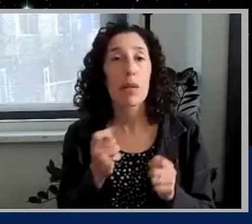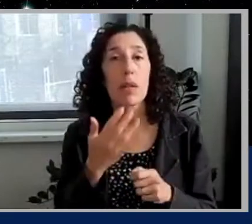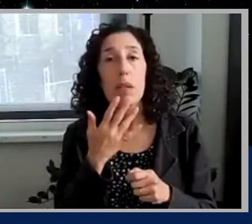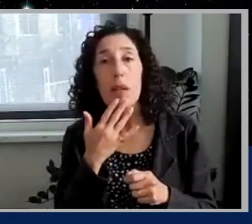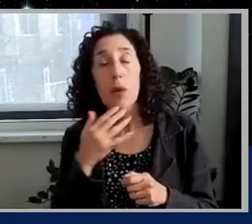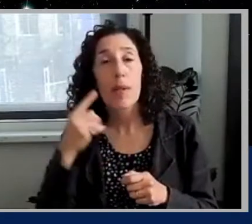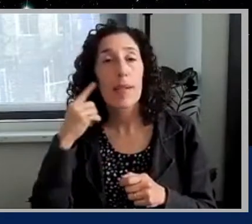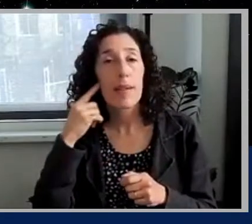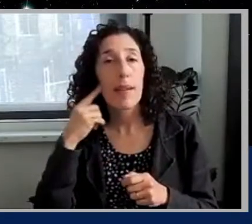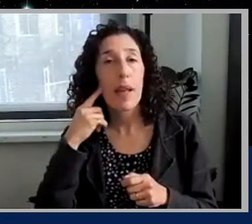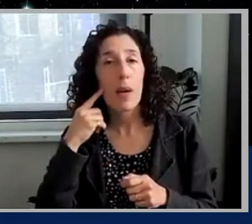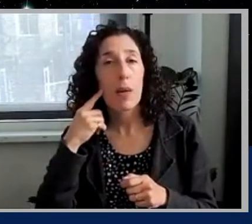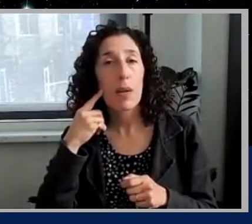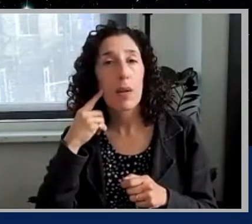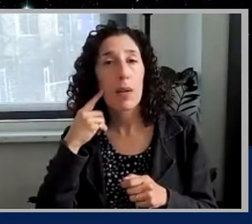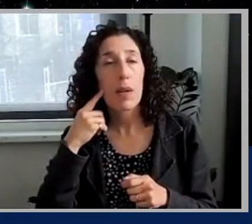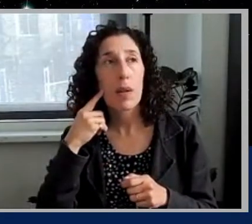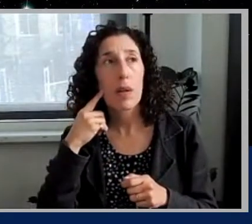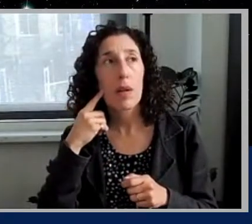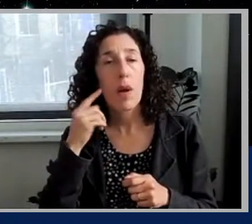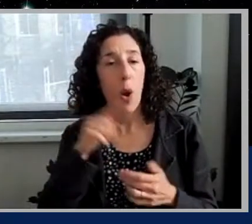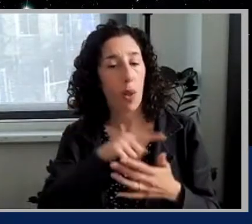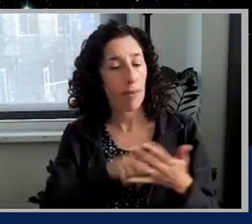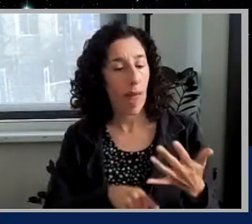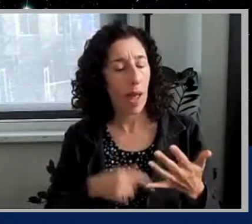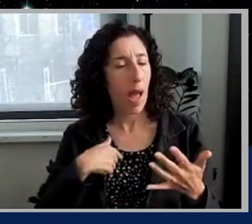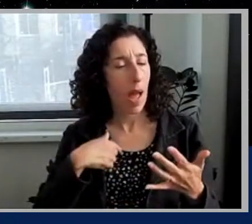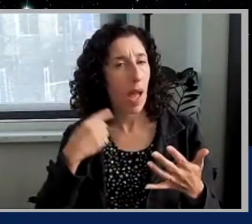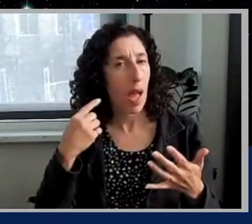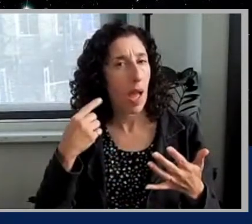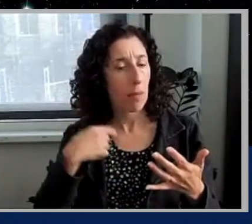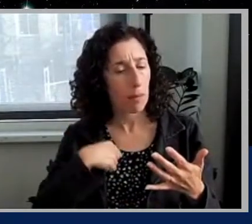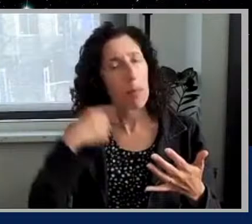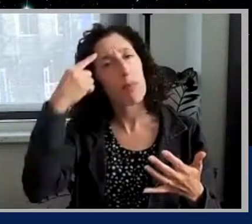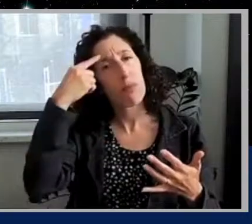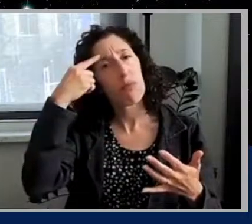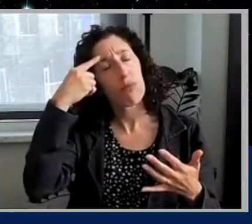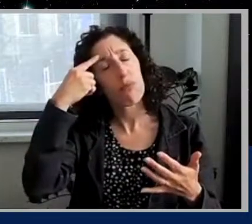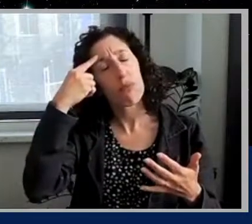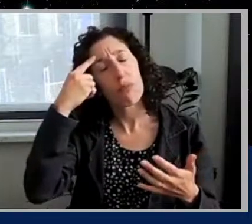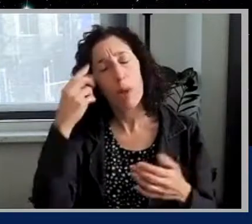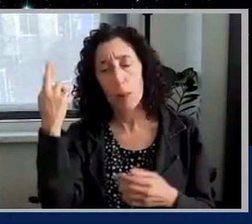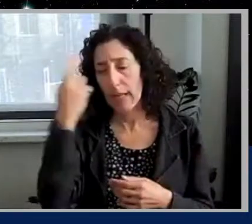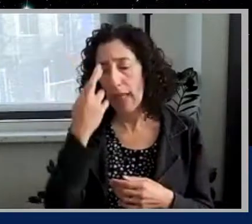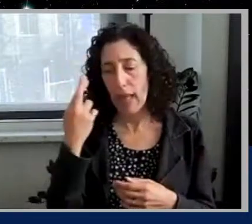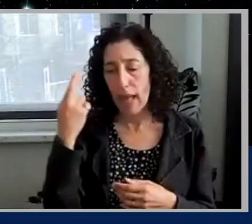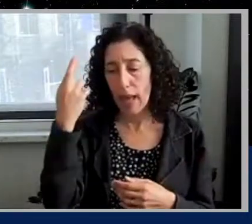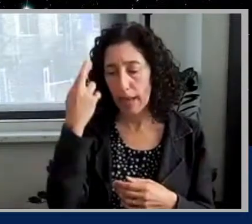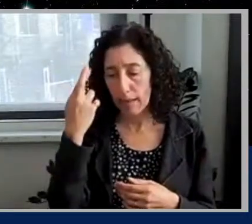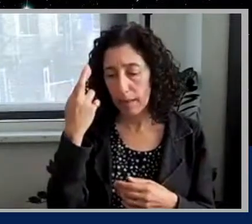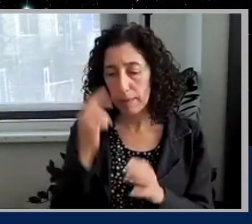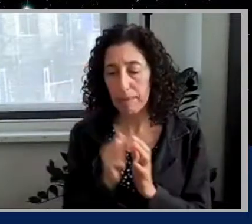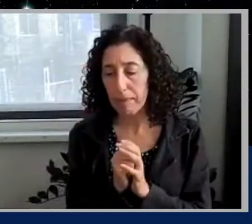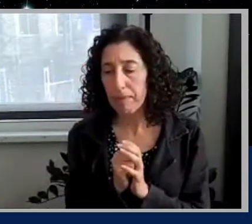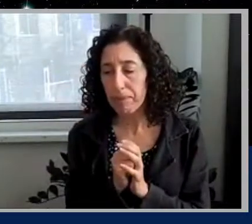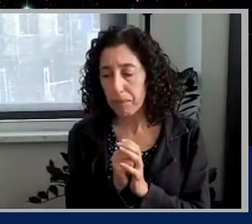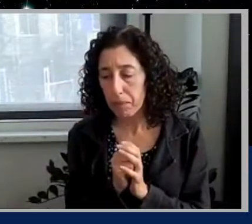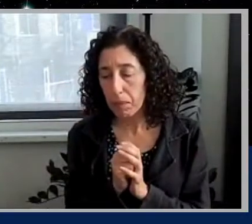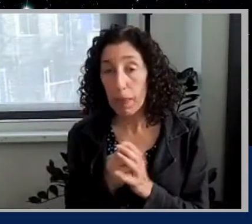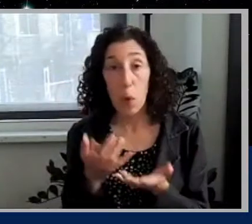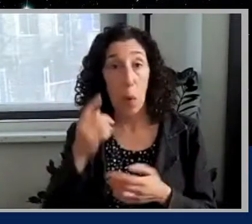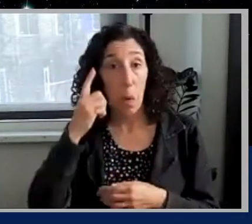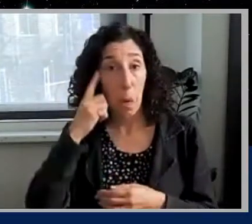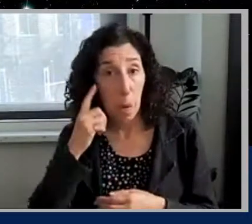things like that, it's making me realize how non-standard across probably different wavelengths, but also